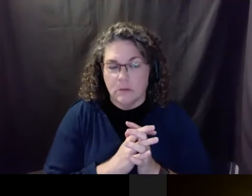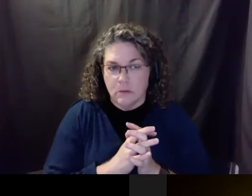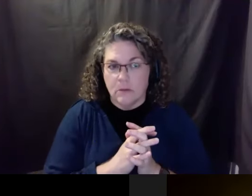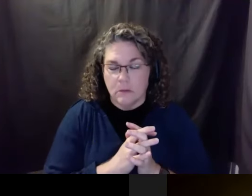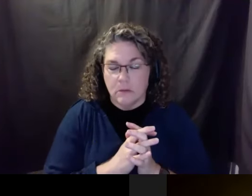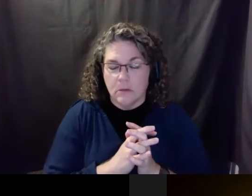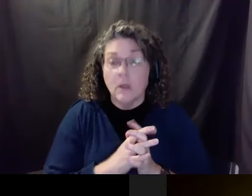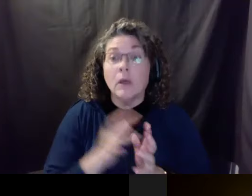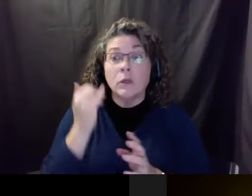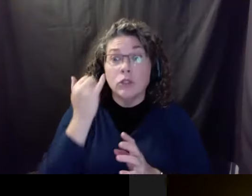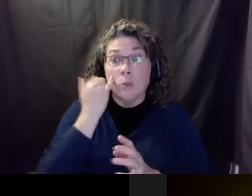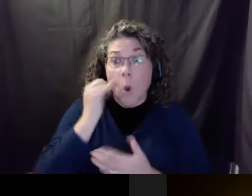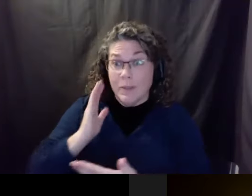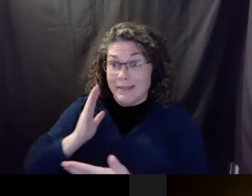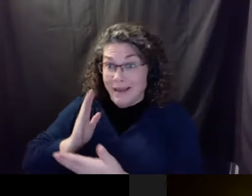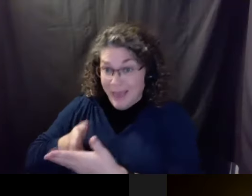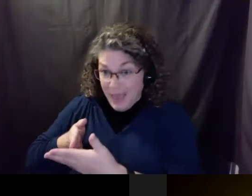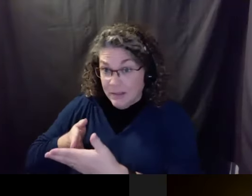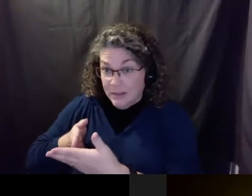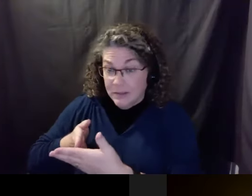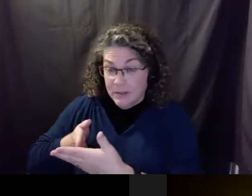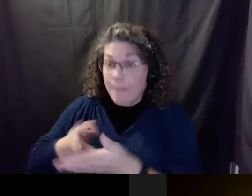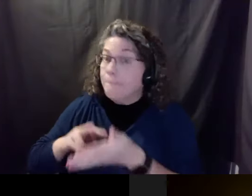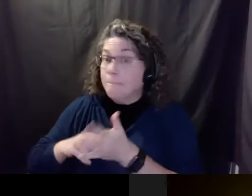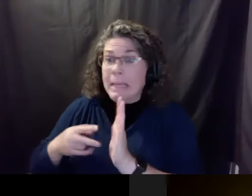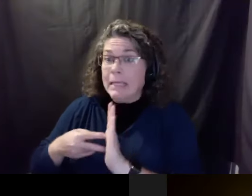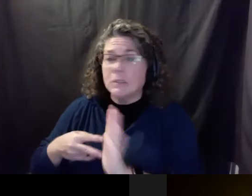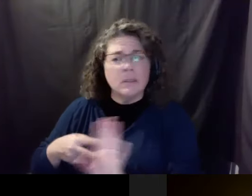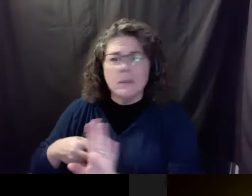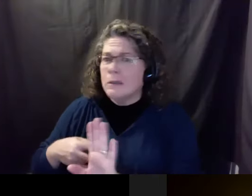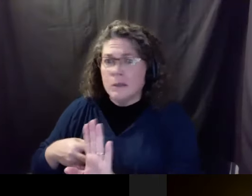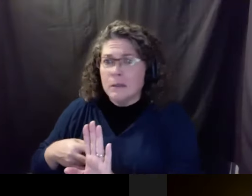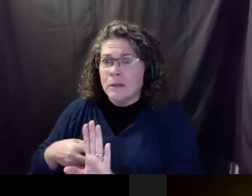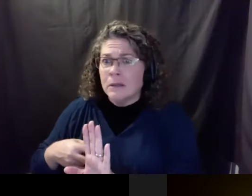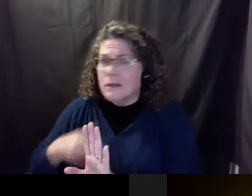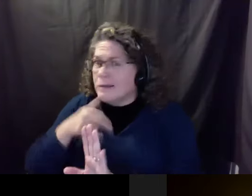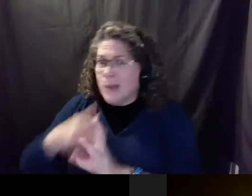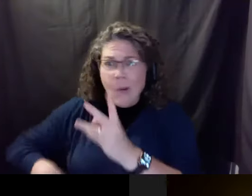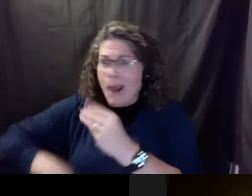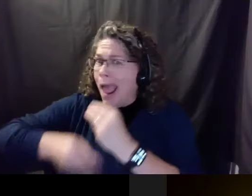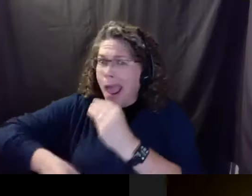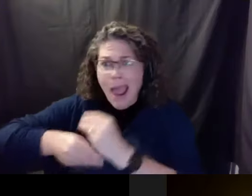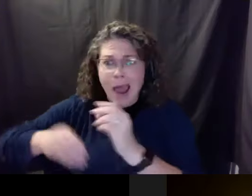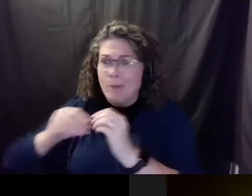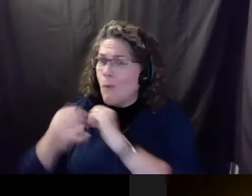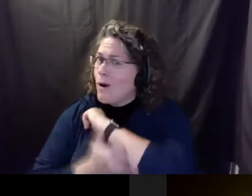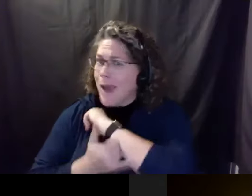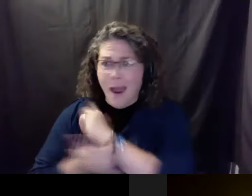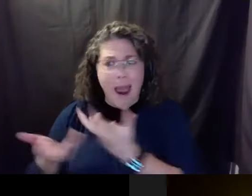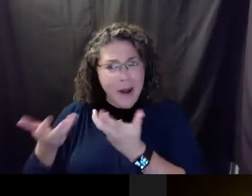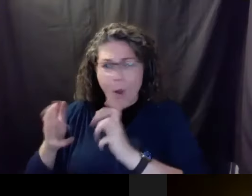If you vote against this issue, that means that you're not in favor of making any of the changes to